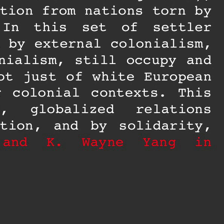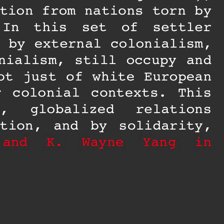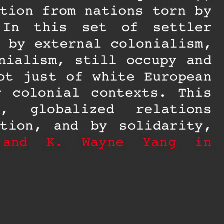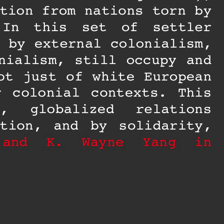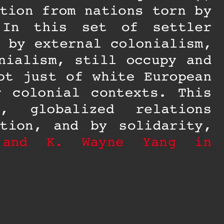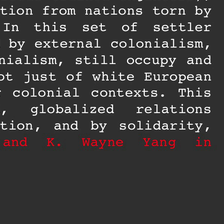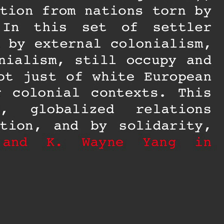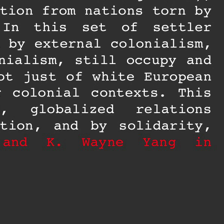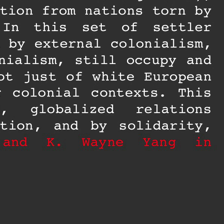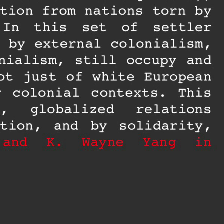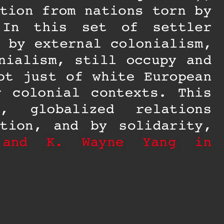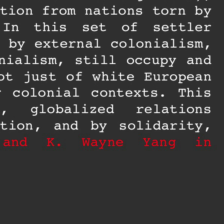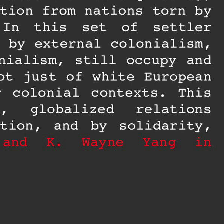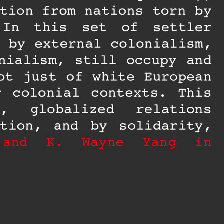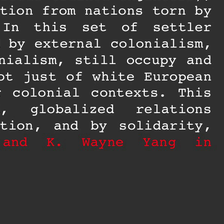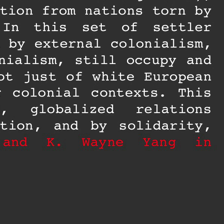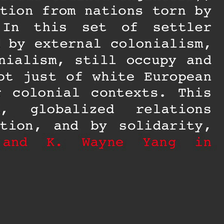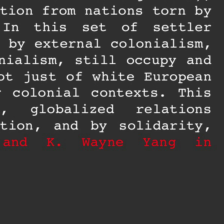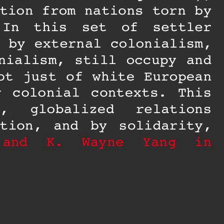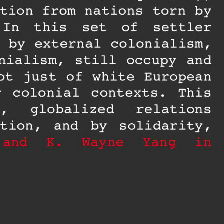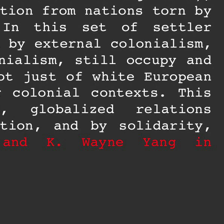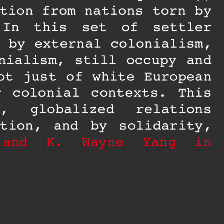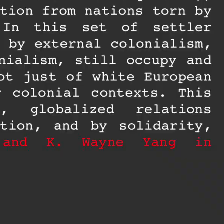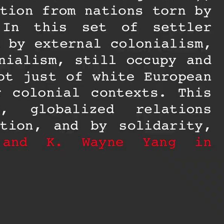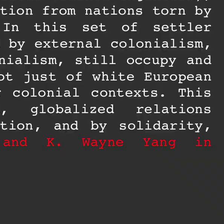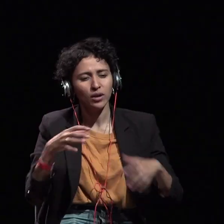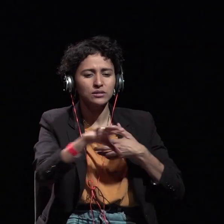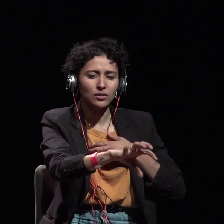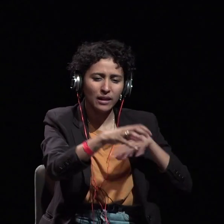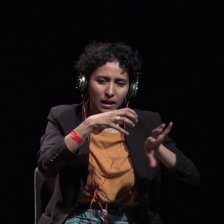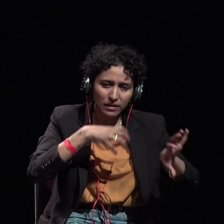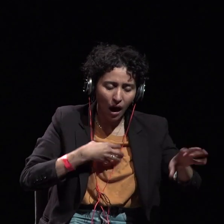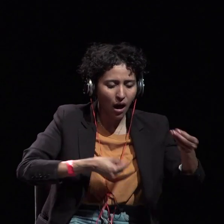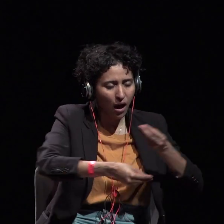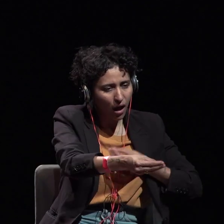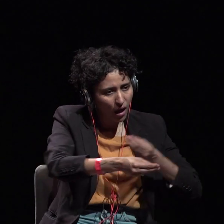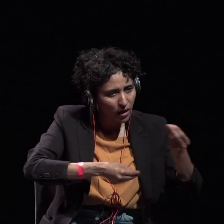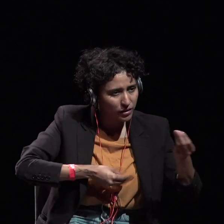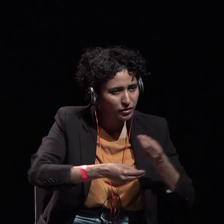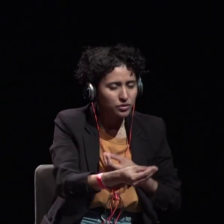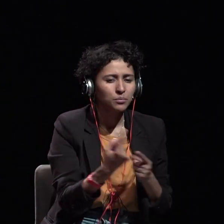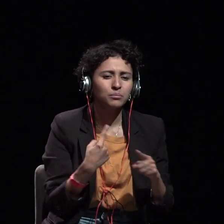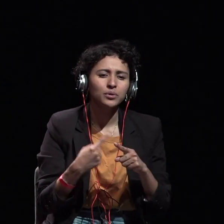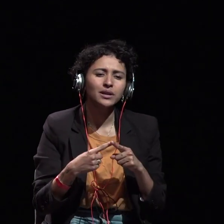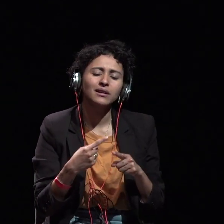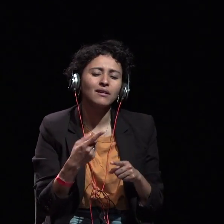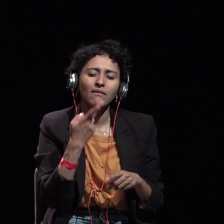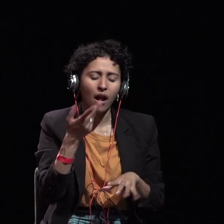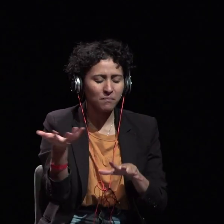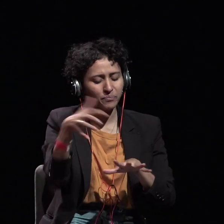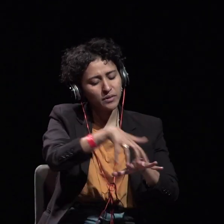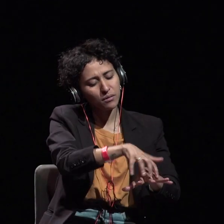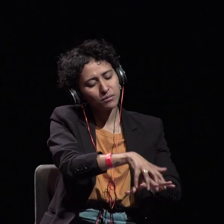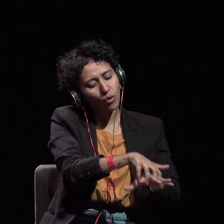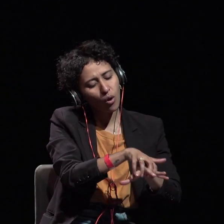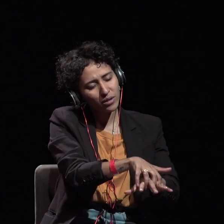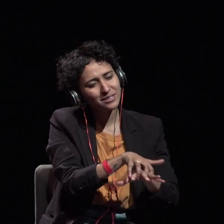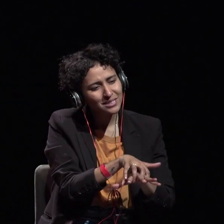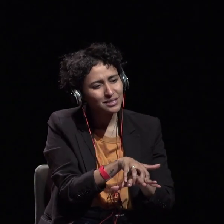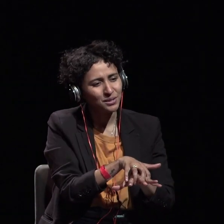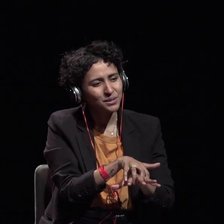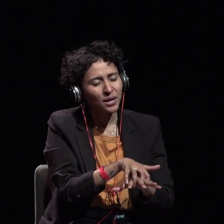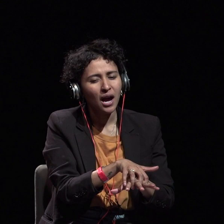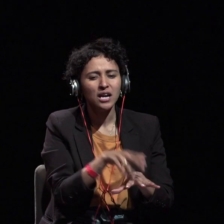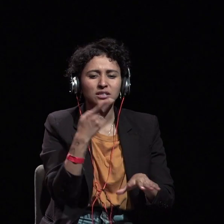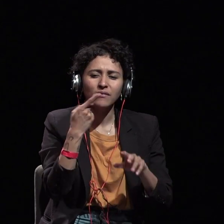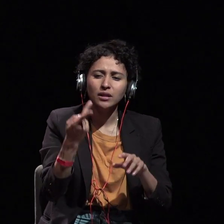So when we say decolonization, we necessarily refer to the land, the water, and the air of the place in which we stand, and we organize